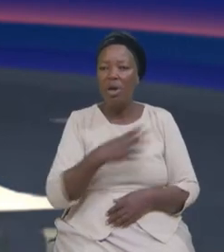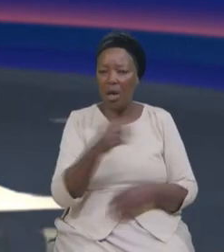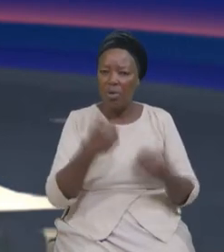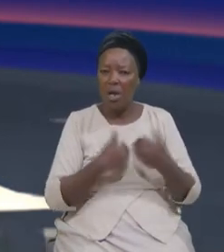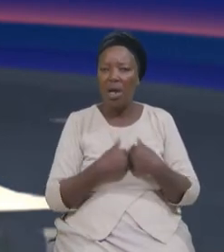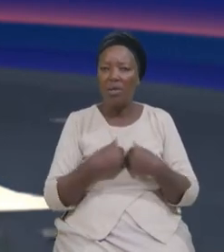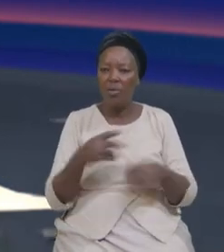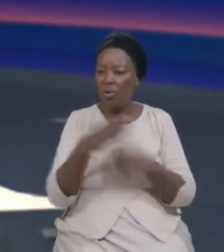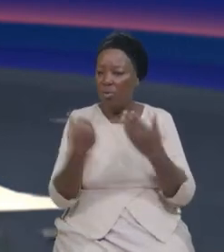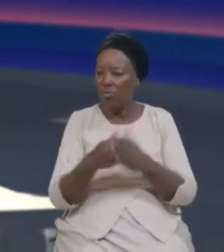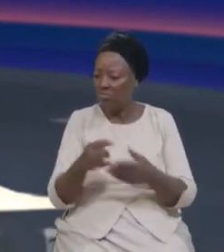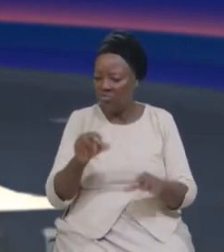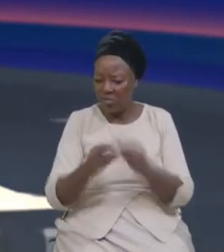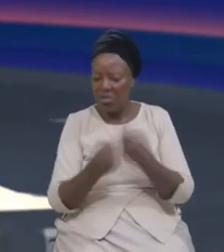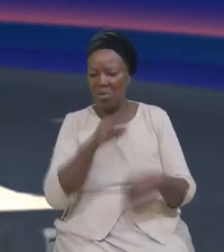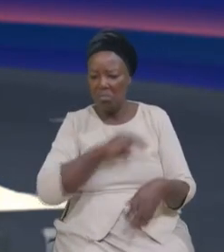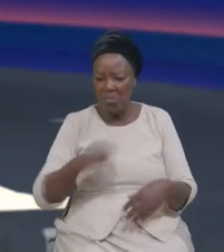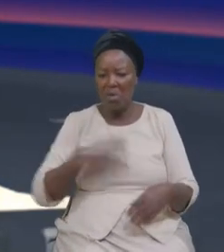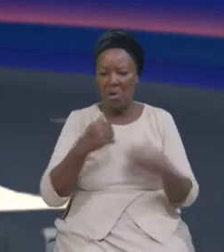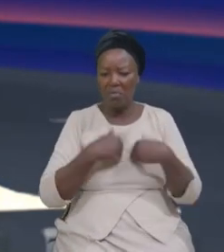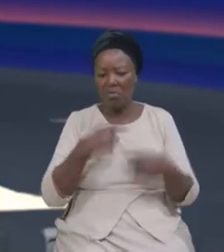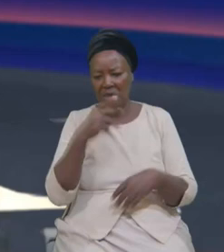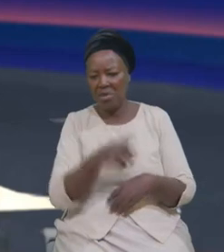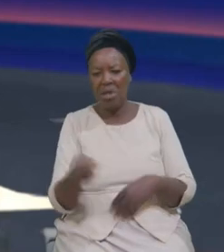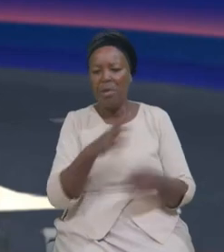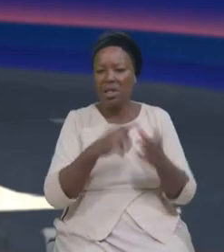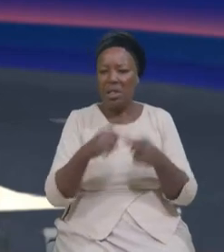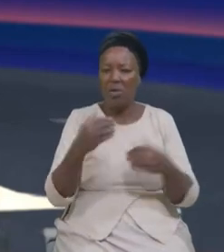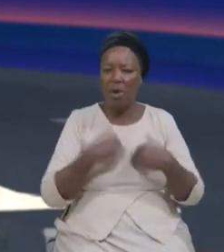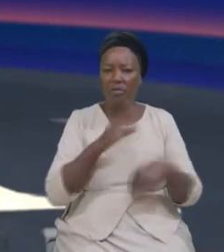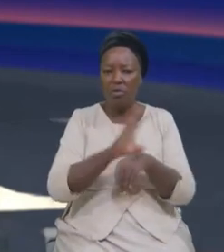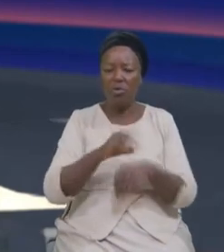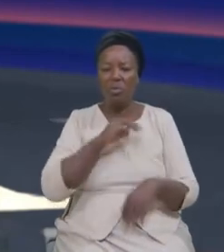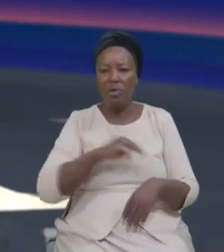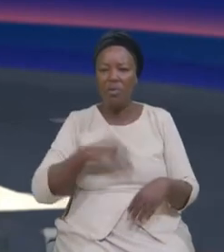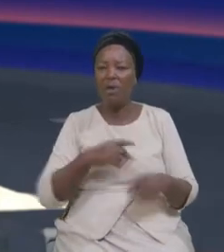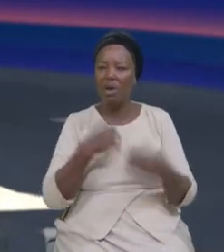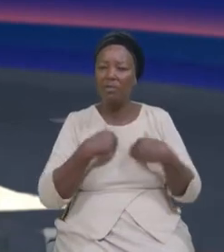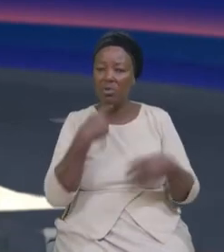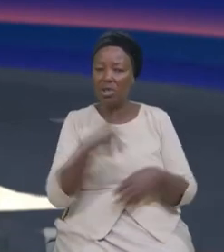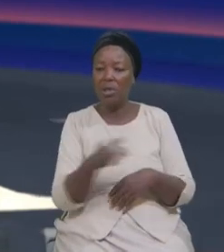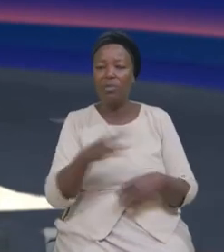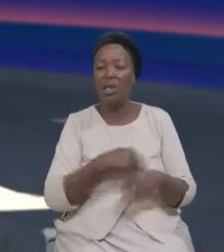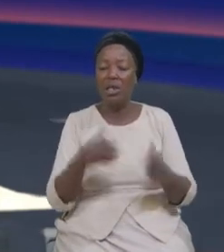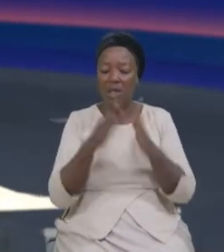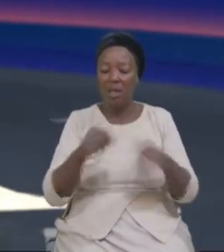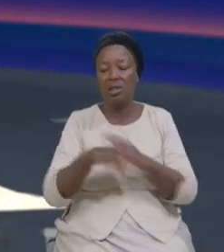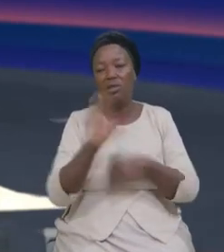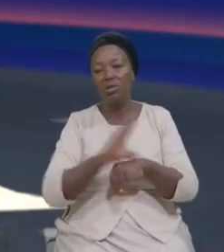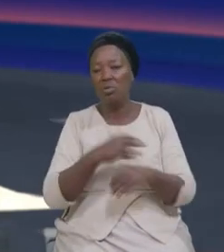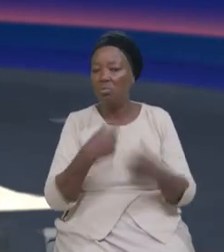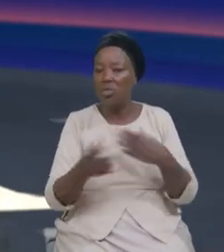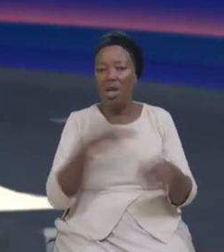need to tell them. And maybe we have church members, we need to tell them, our leaders in the church, or whoever they are, that